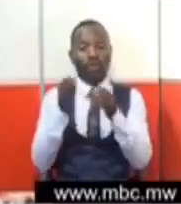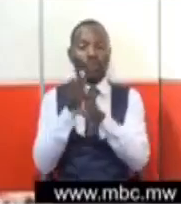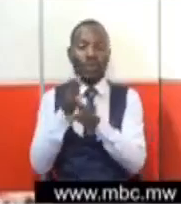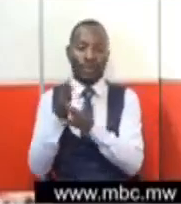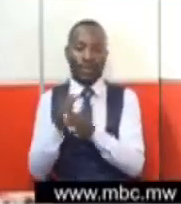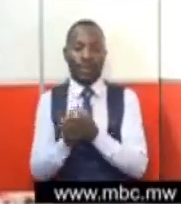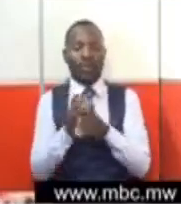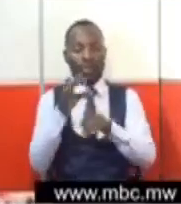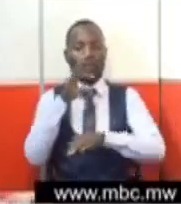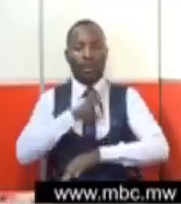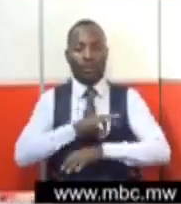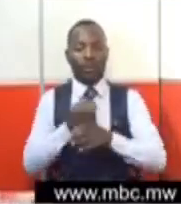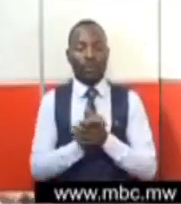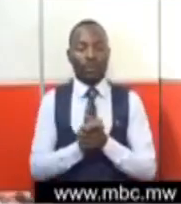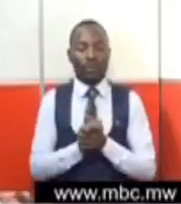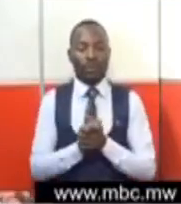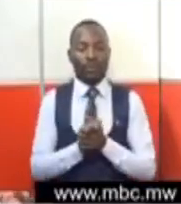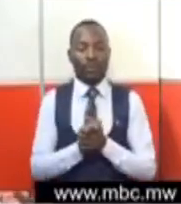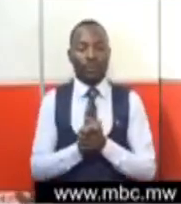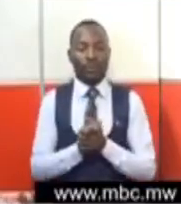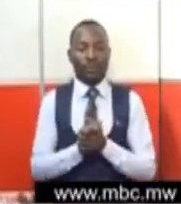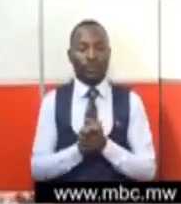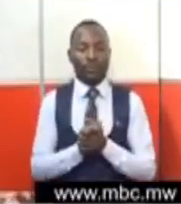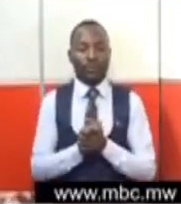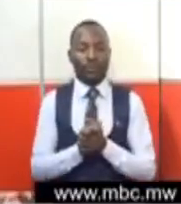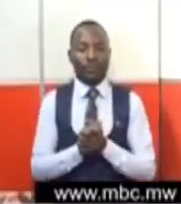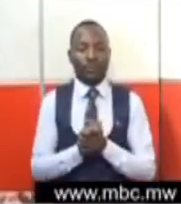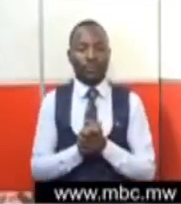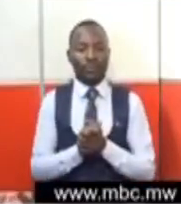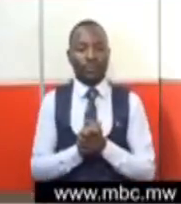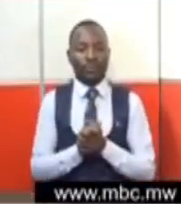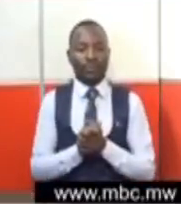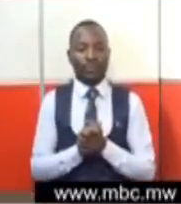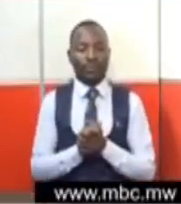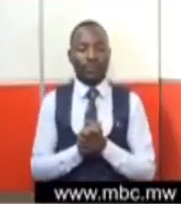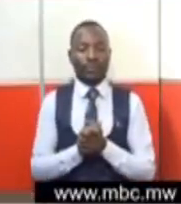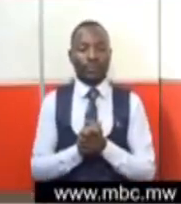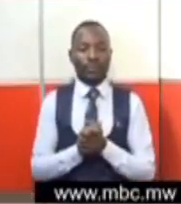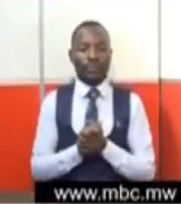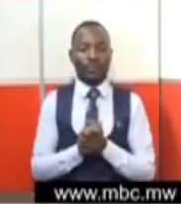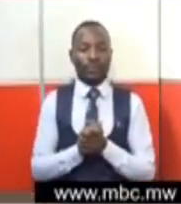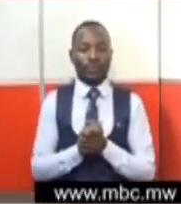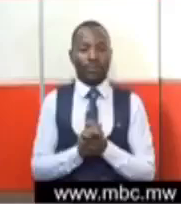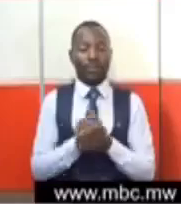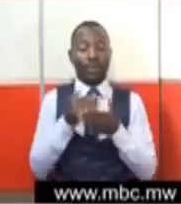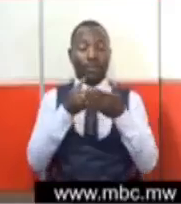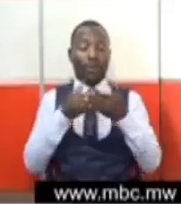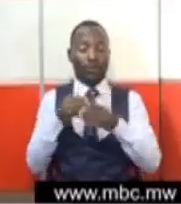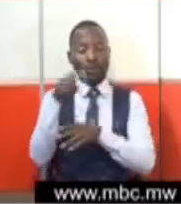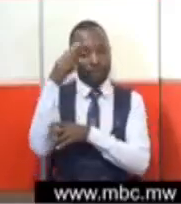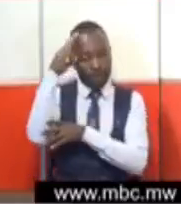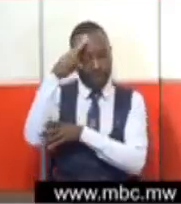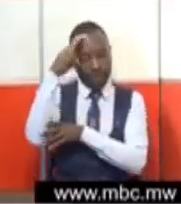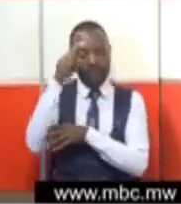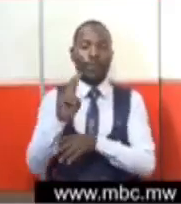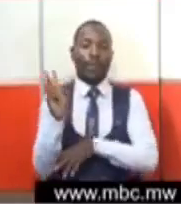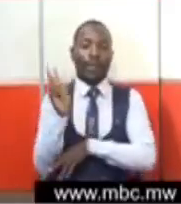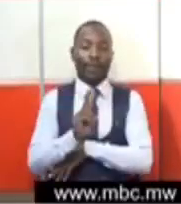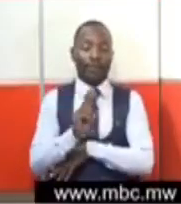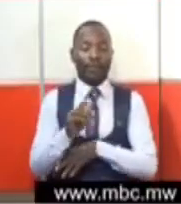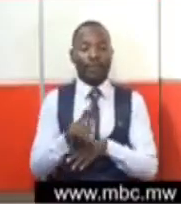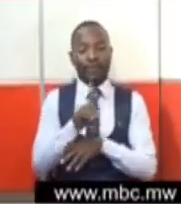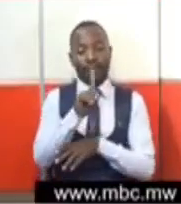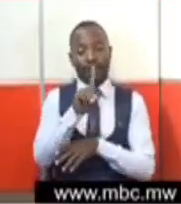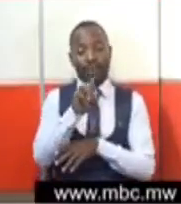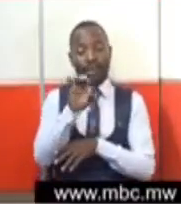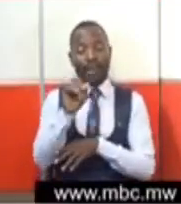parties to benefit. Blessings Ichereuka, MBC, Balaka. Earlier in the day, Dr. Chakwera toured Demacia